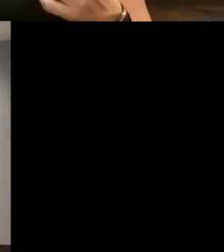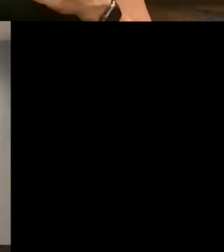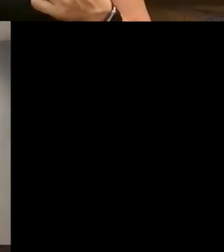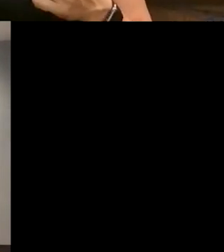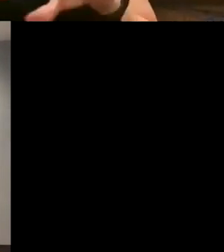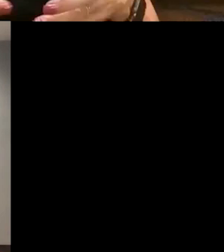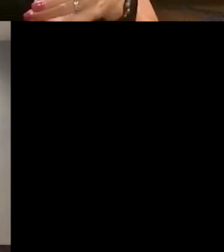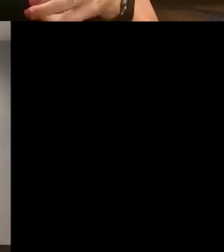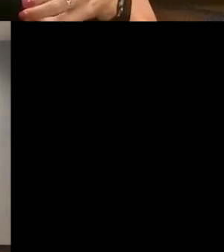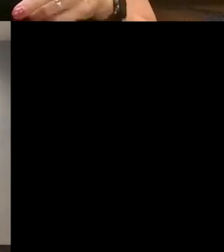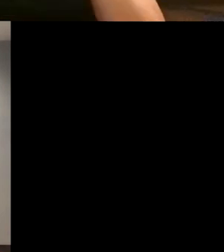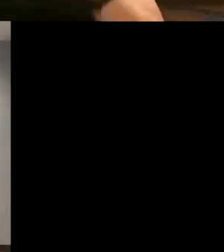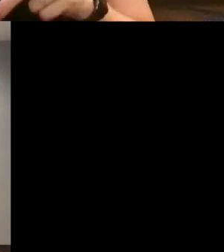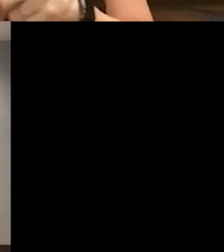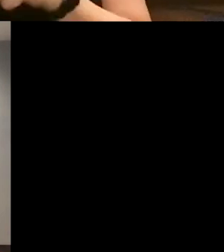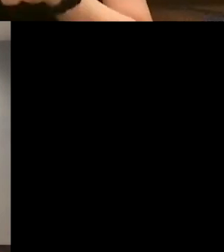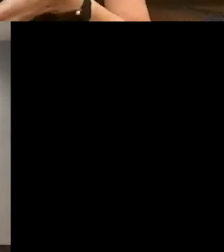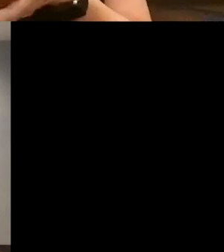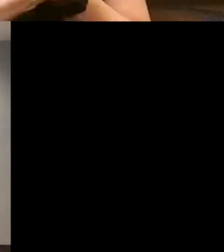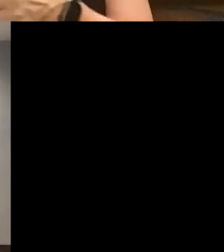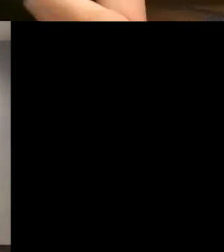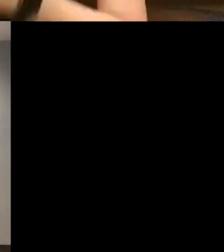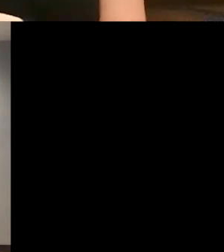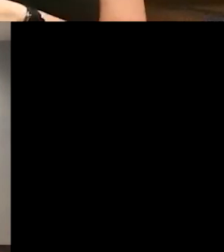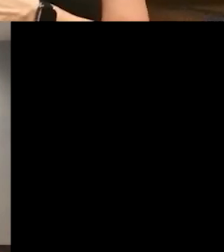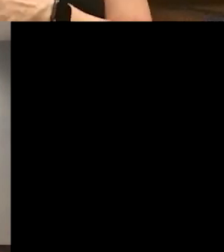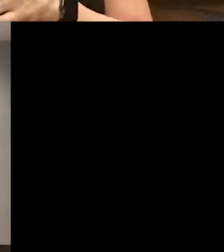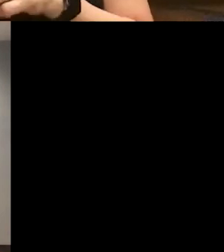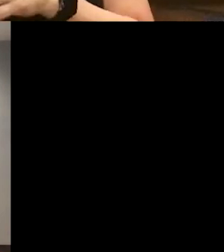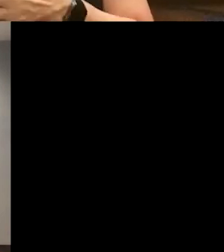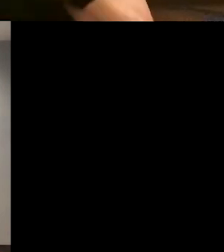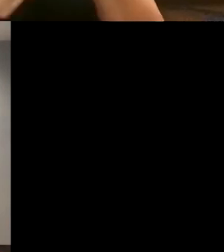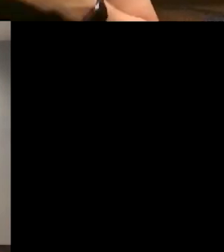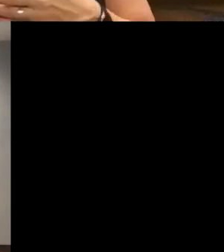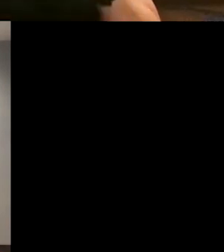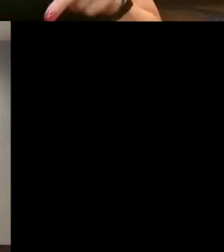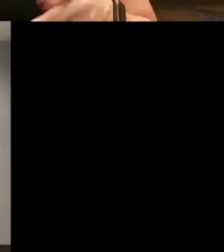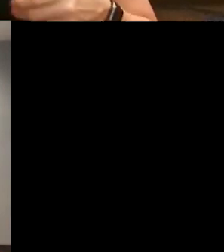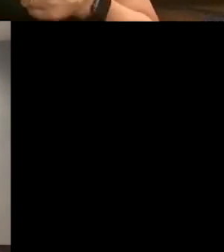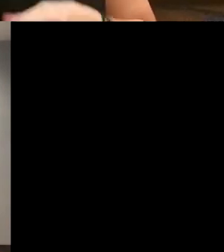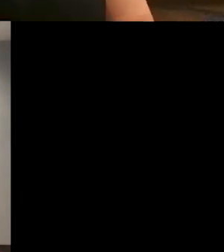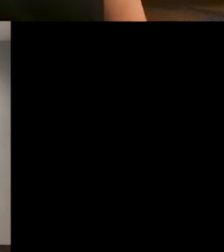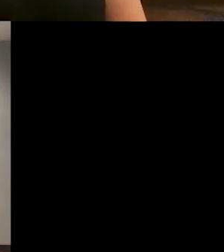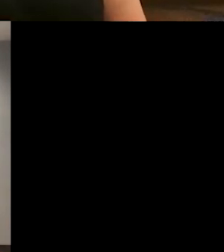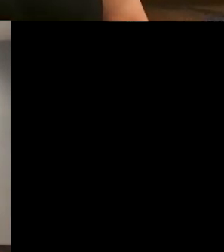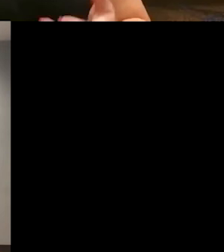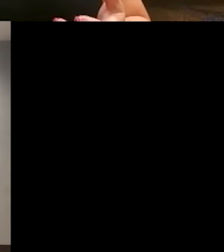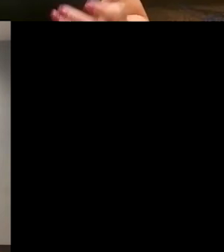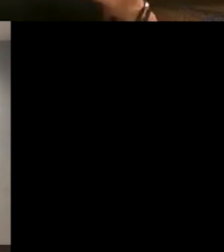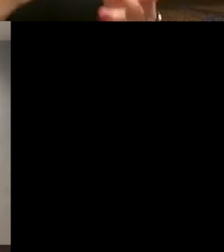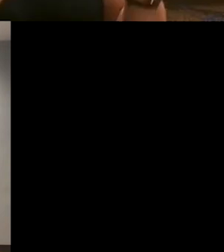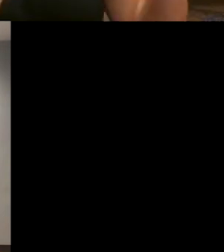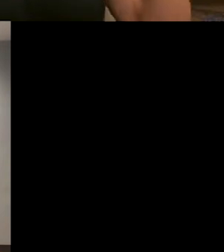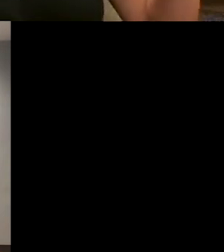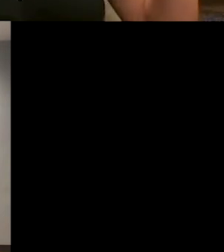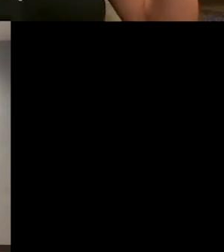marginalized peoples at the hands of people you may have voted for, you always believed were fine. So it's